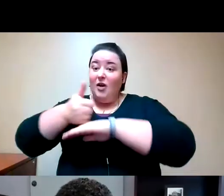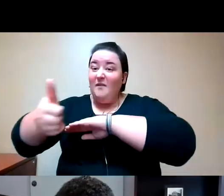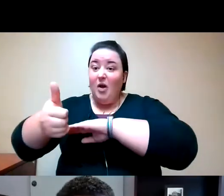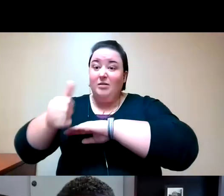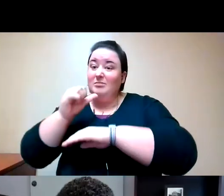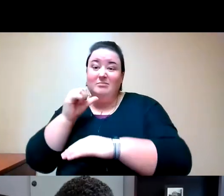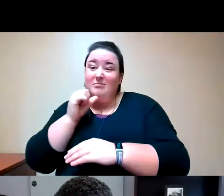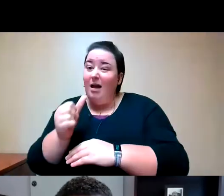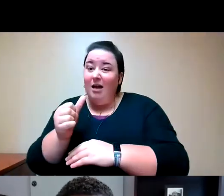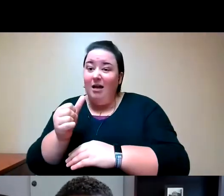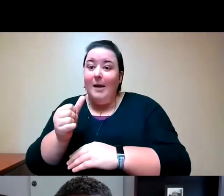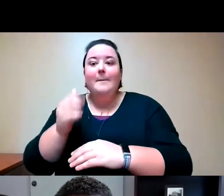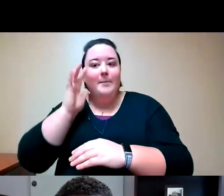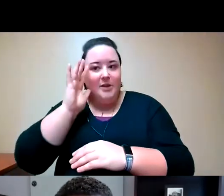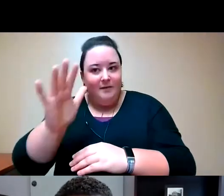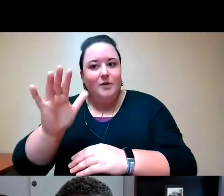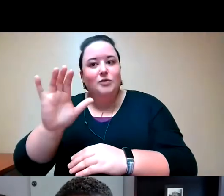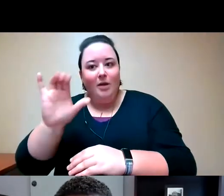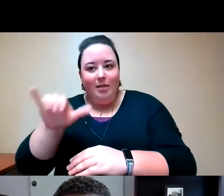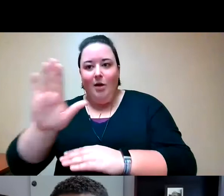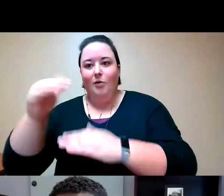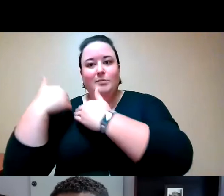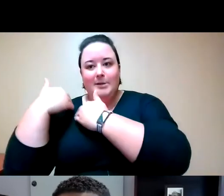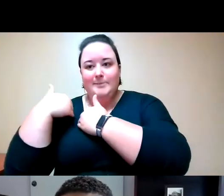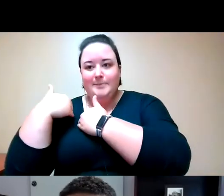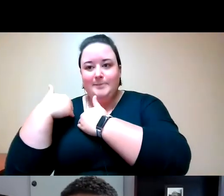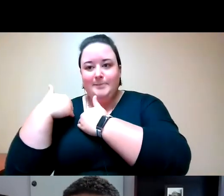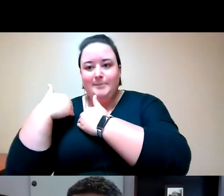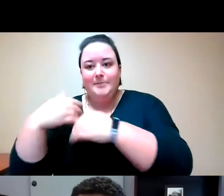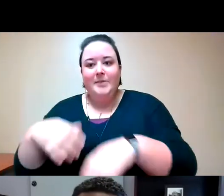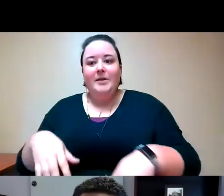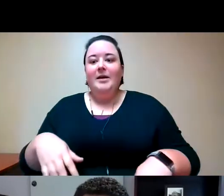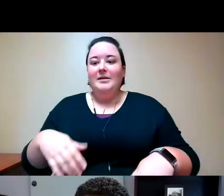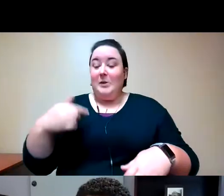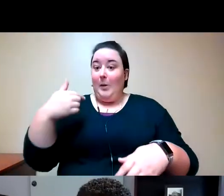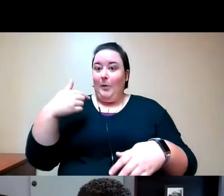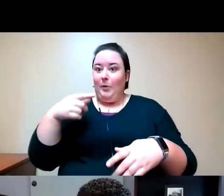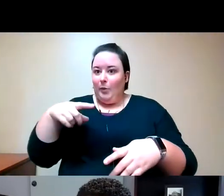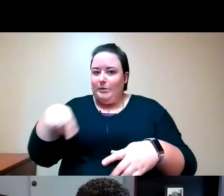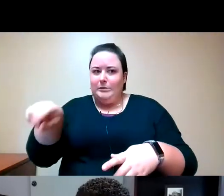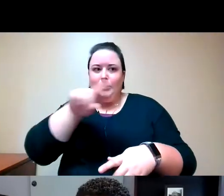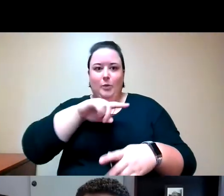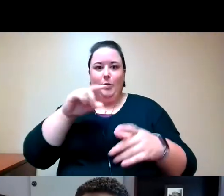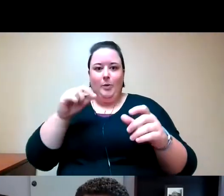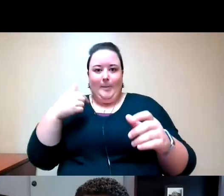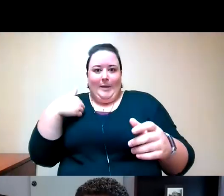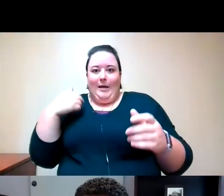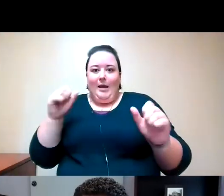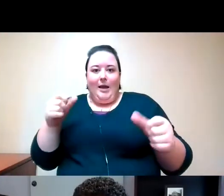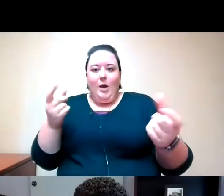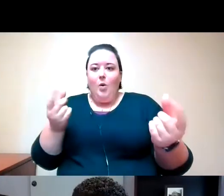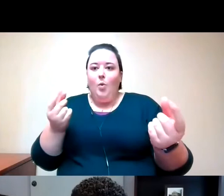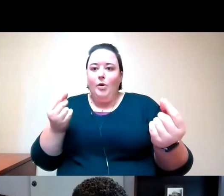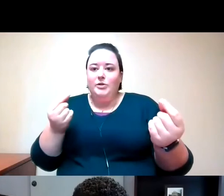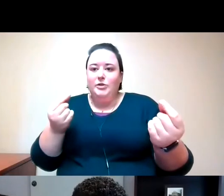the future will be. And so what are we going to do to then make sure that we can make someone's tomorrow